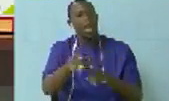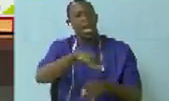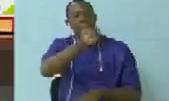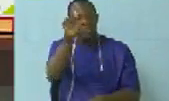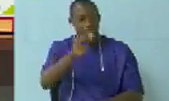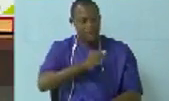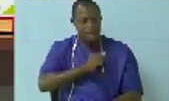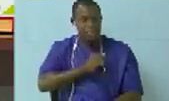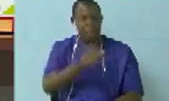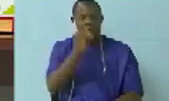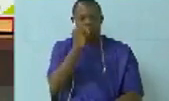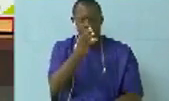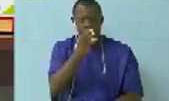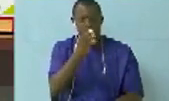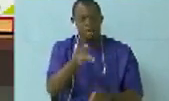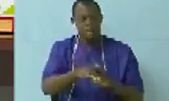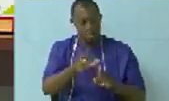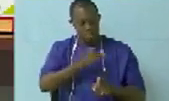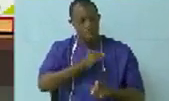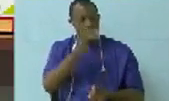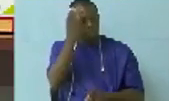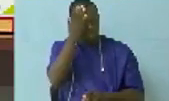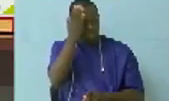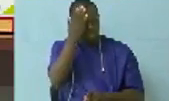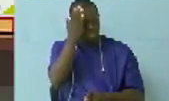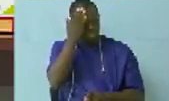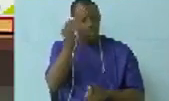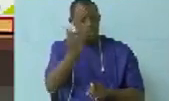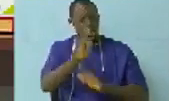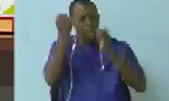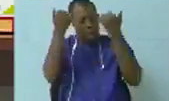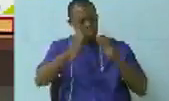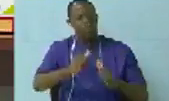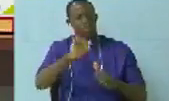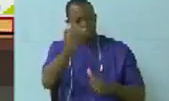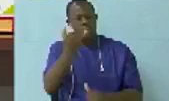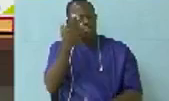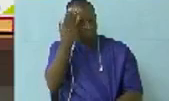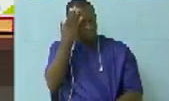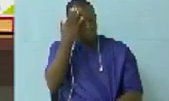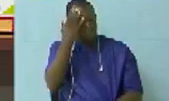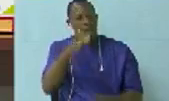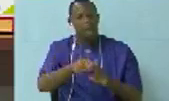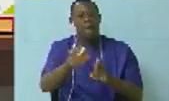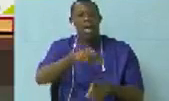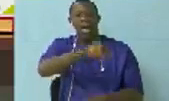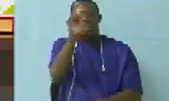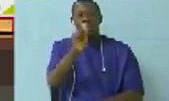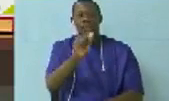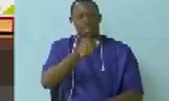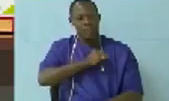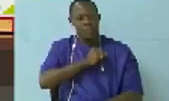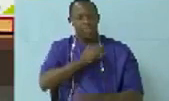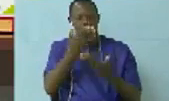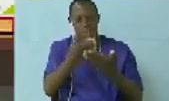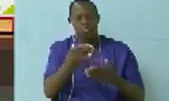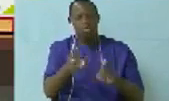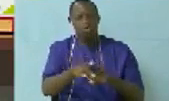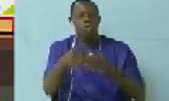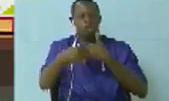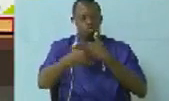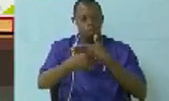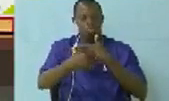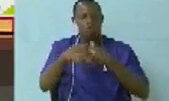he is already aware. Ay ni fanye ko atababorin ko kala male. And that you know, he is in touch with